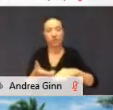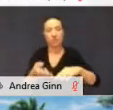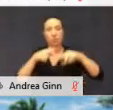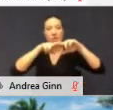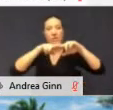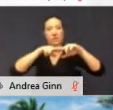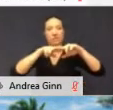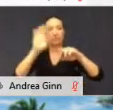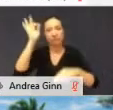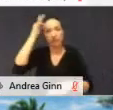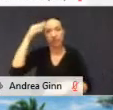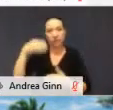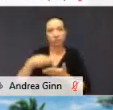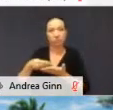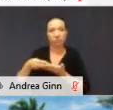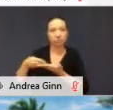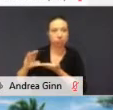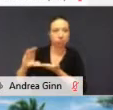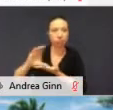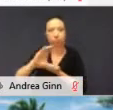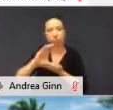Mexico.